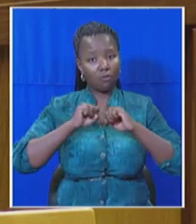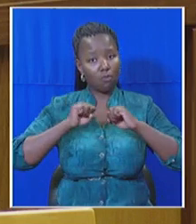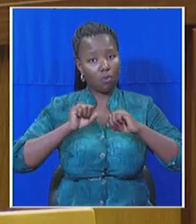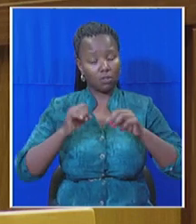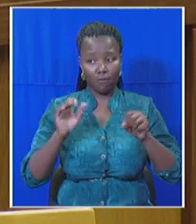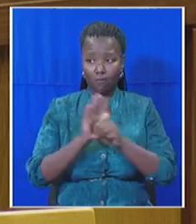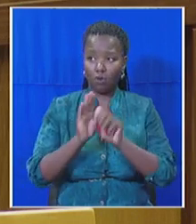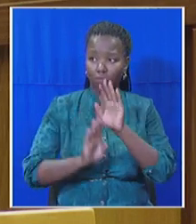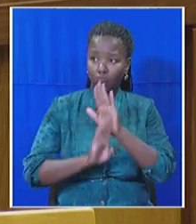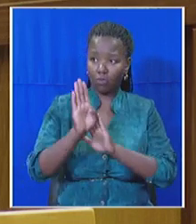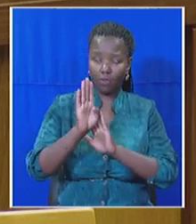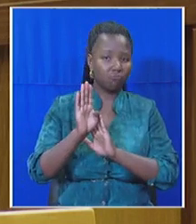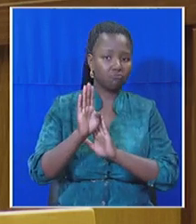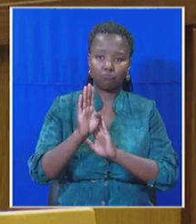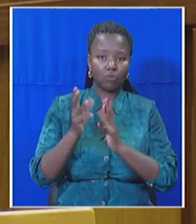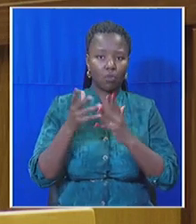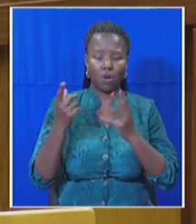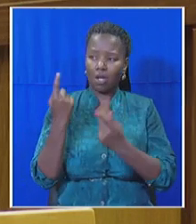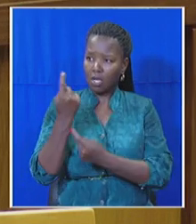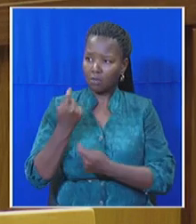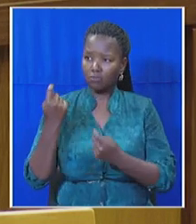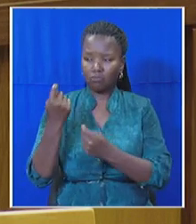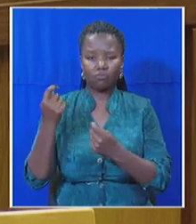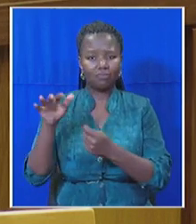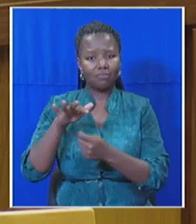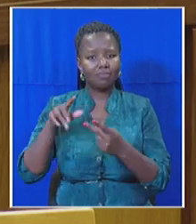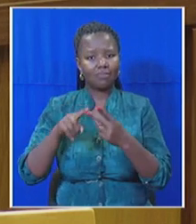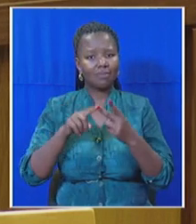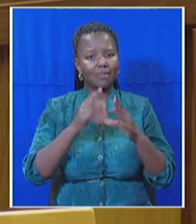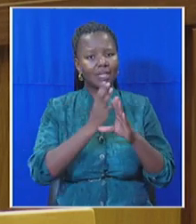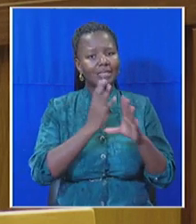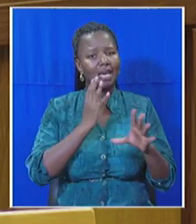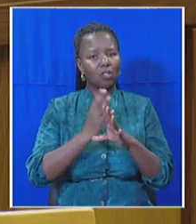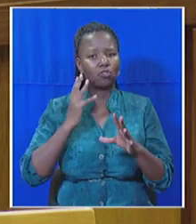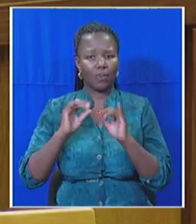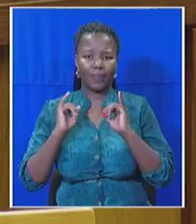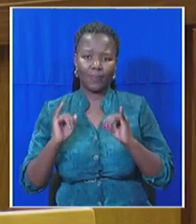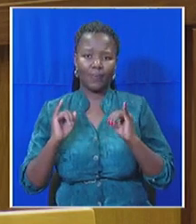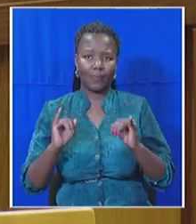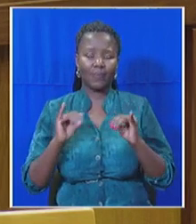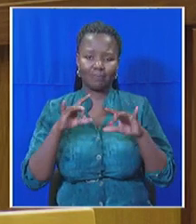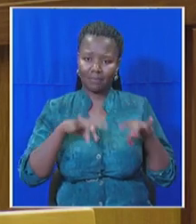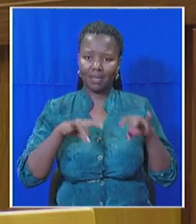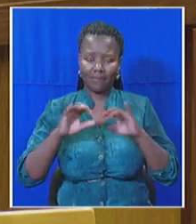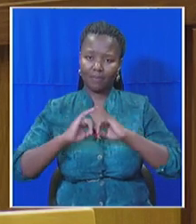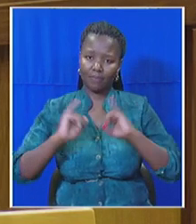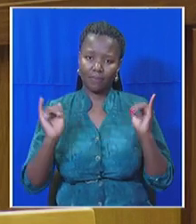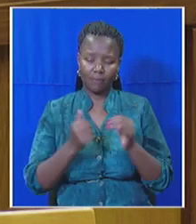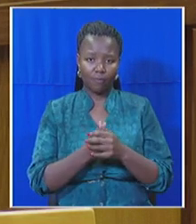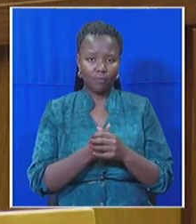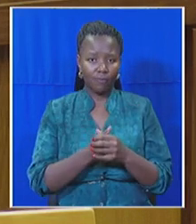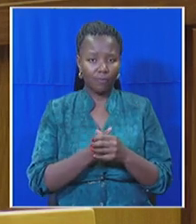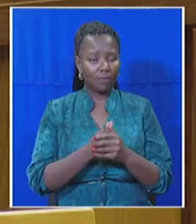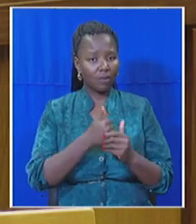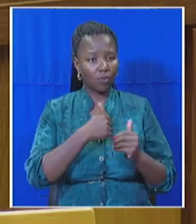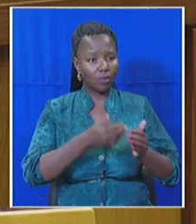especially in the township and rural communities that even suffer more than exposure to all these sports. We call for